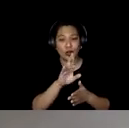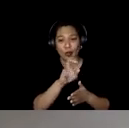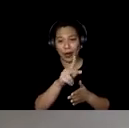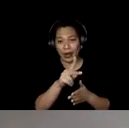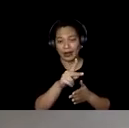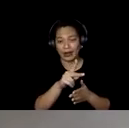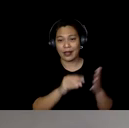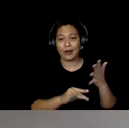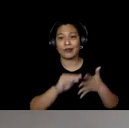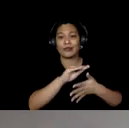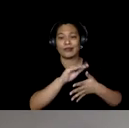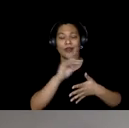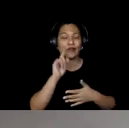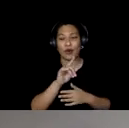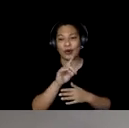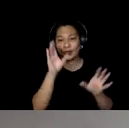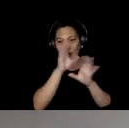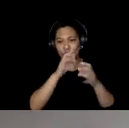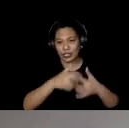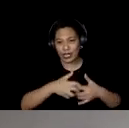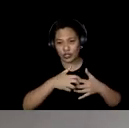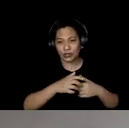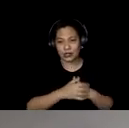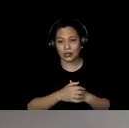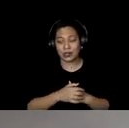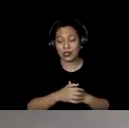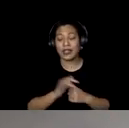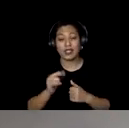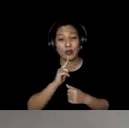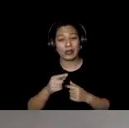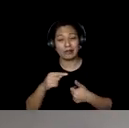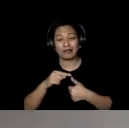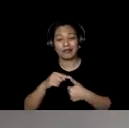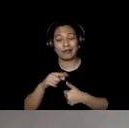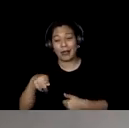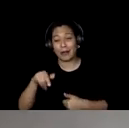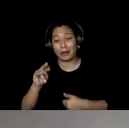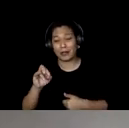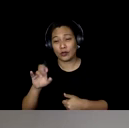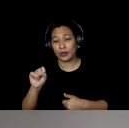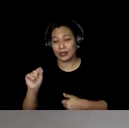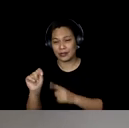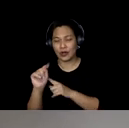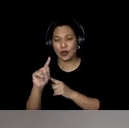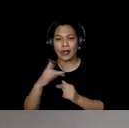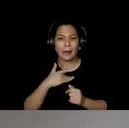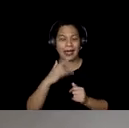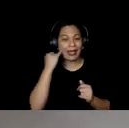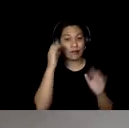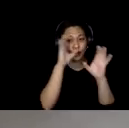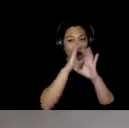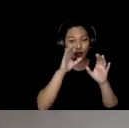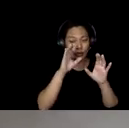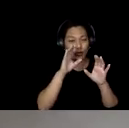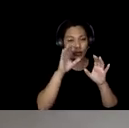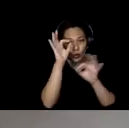results, which is another way for people to find you. So Pinterest in particular seems to rank really highly in Google image search. I don't know if anyone